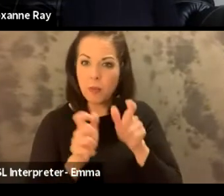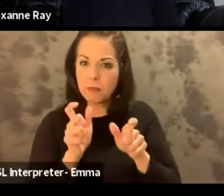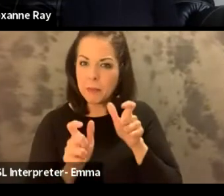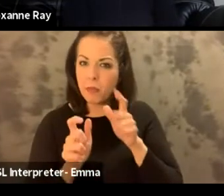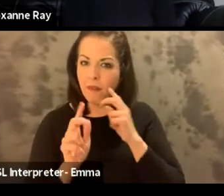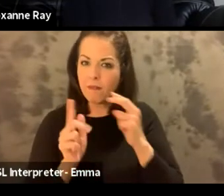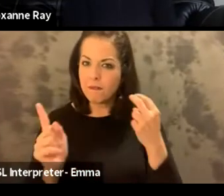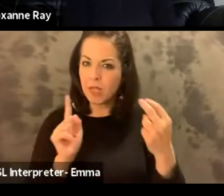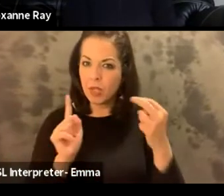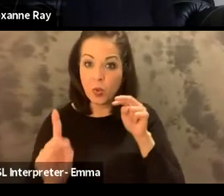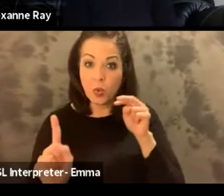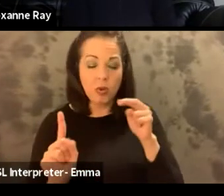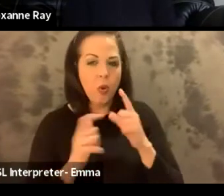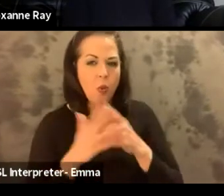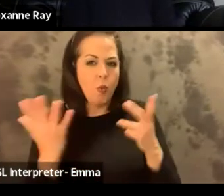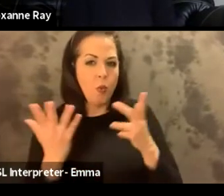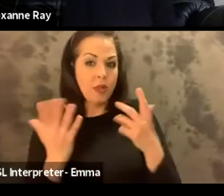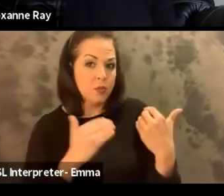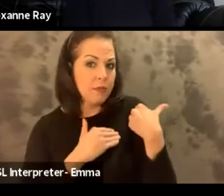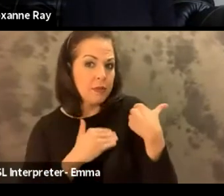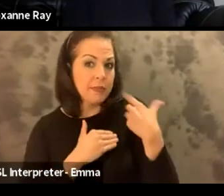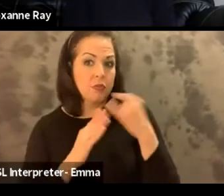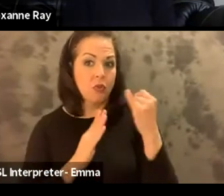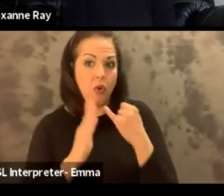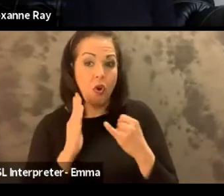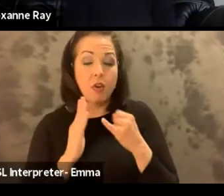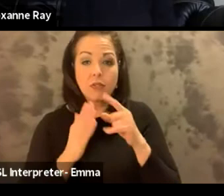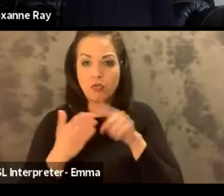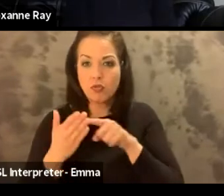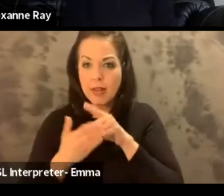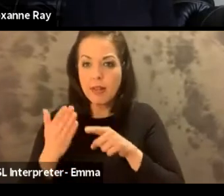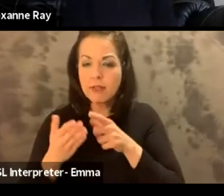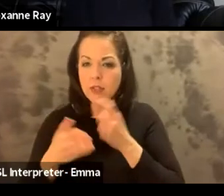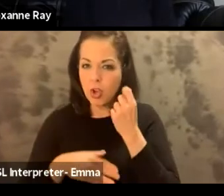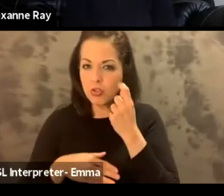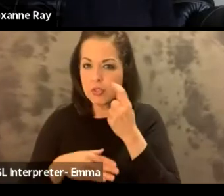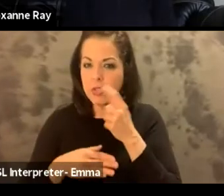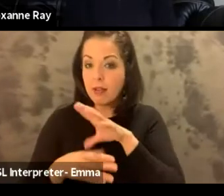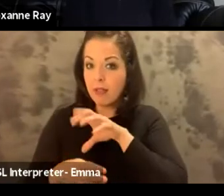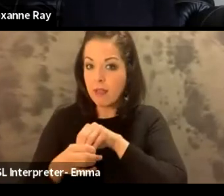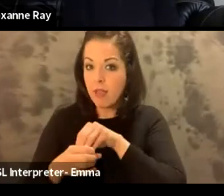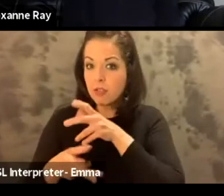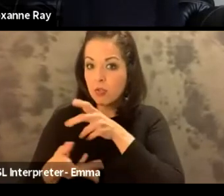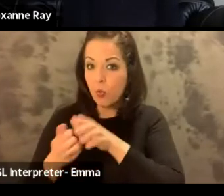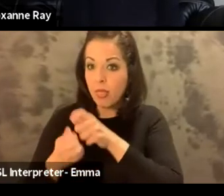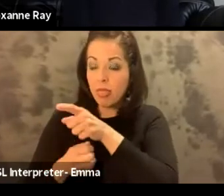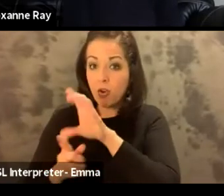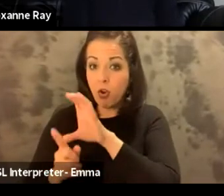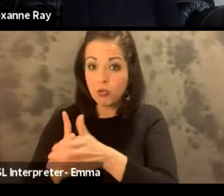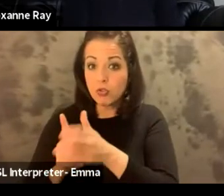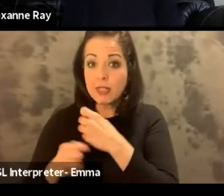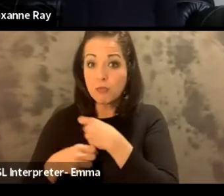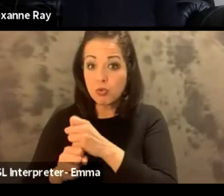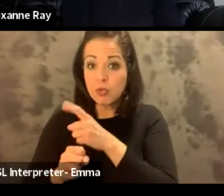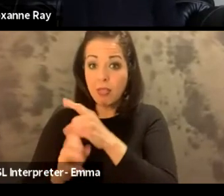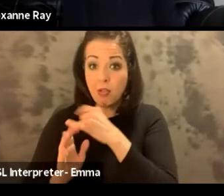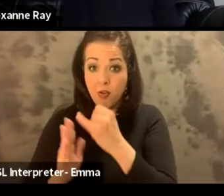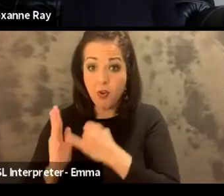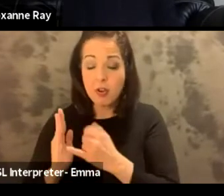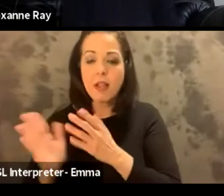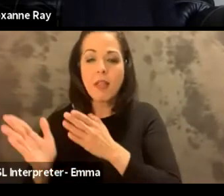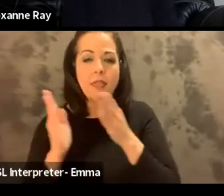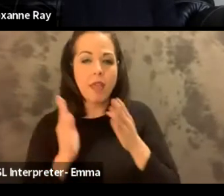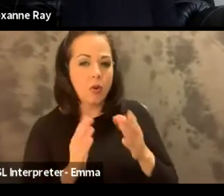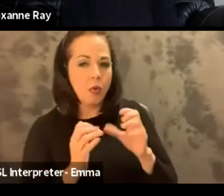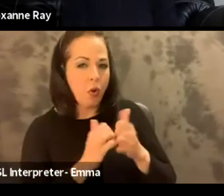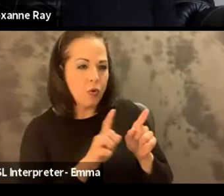what is the responsibility of arts critics to understand and engage with the culture that's producing the art? And then also how